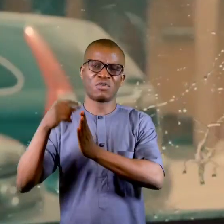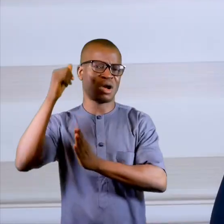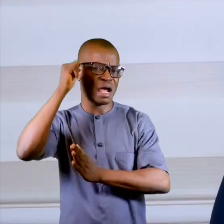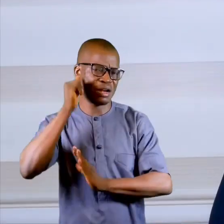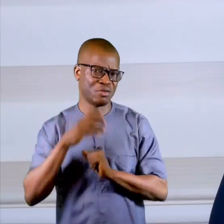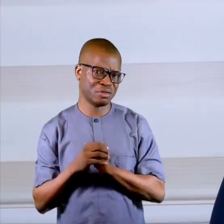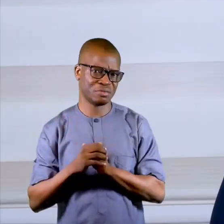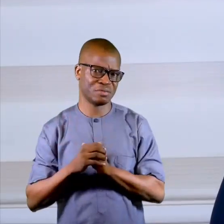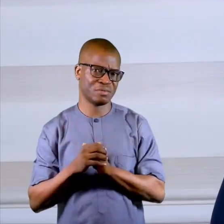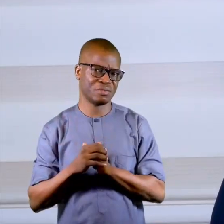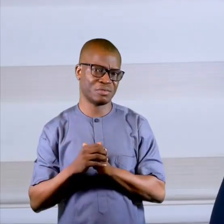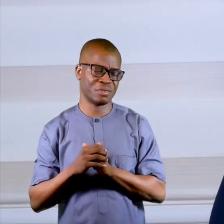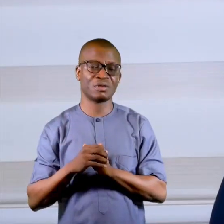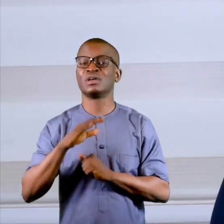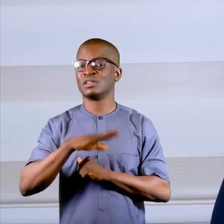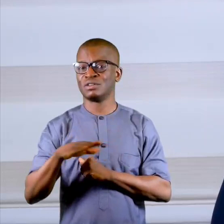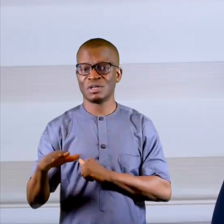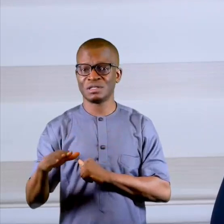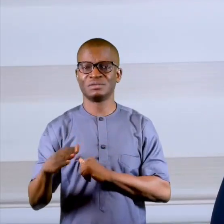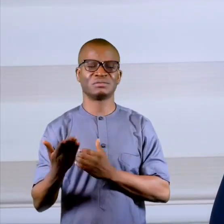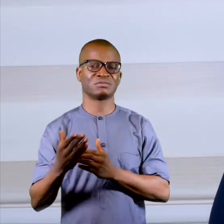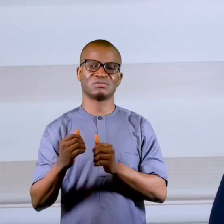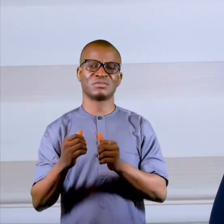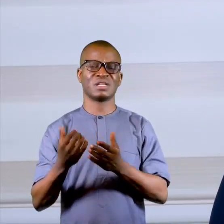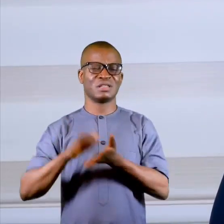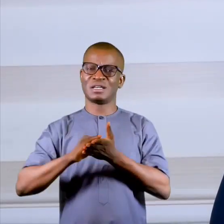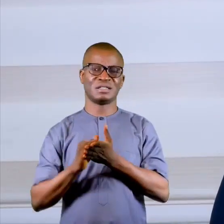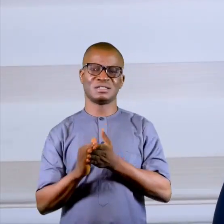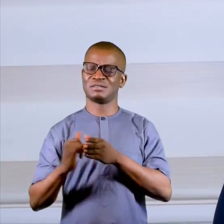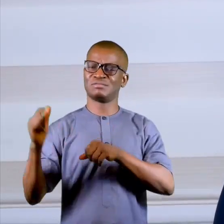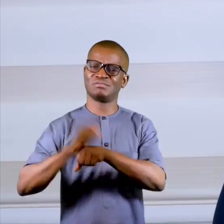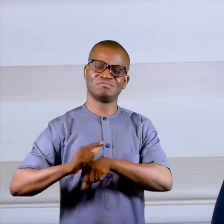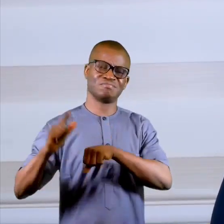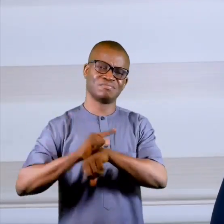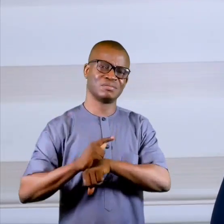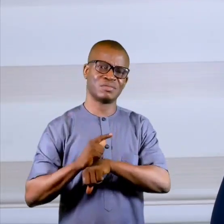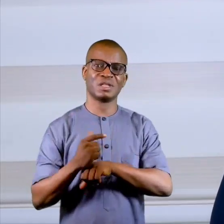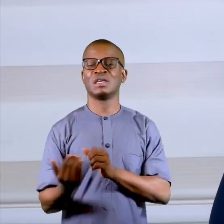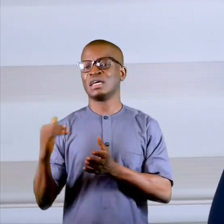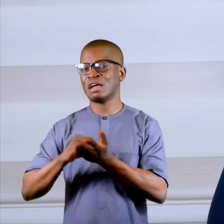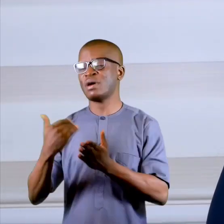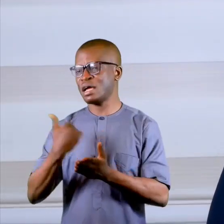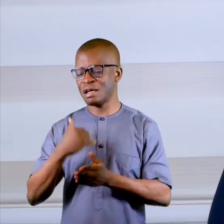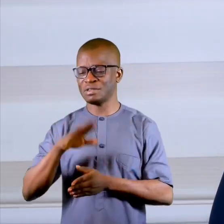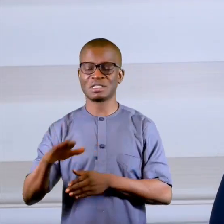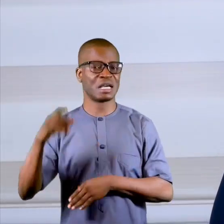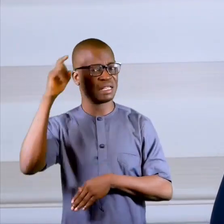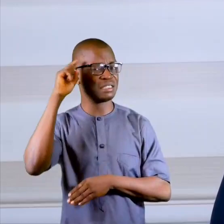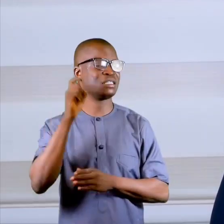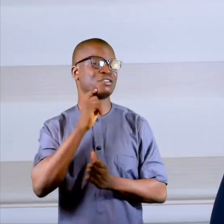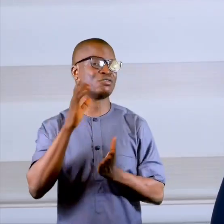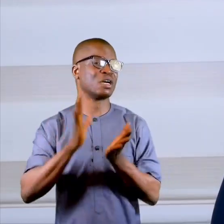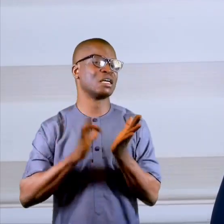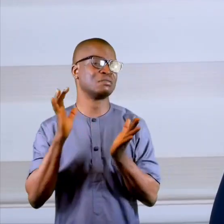have a particular number of hours they sleep, so when you deprive them of that, that's child domestic labor. Then you also have child